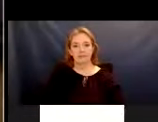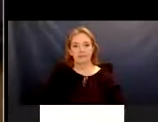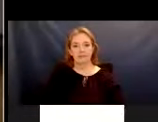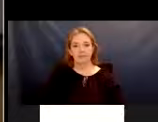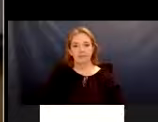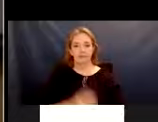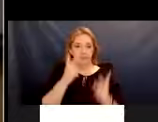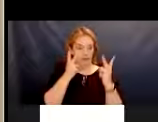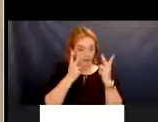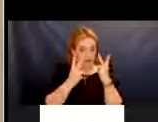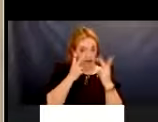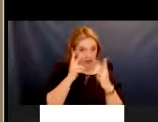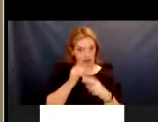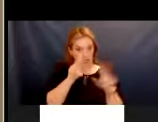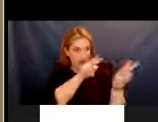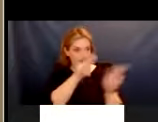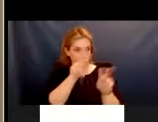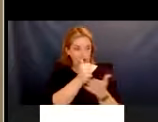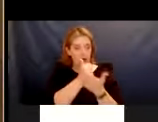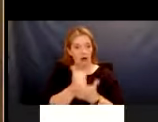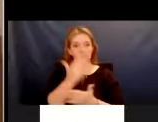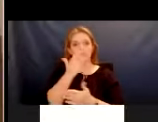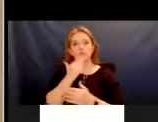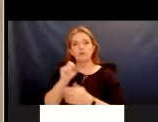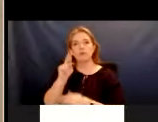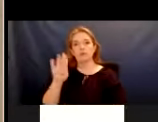Sight the view helps the band, the tongue sweeps up sock.